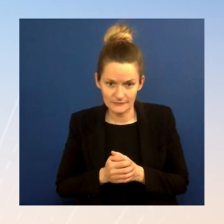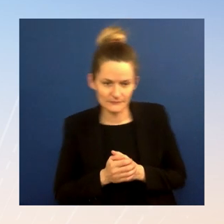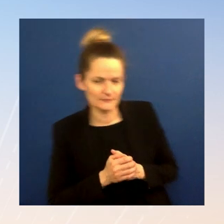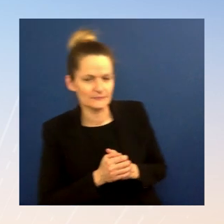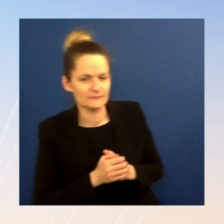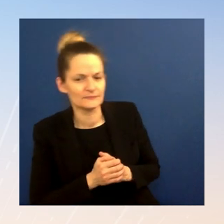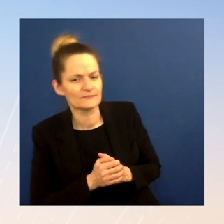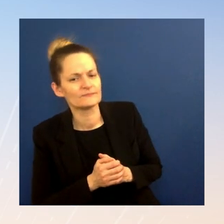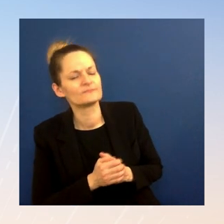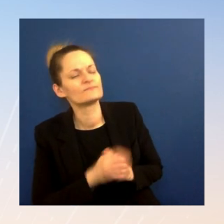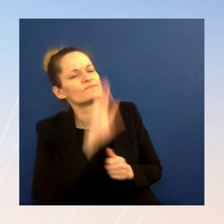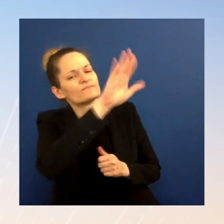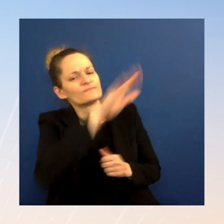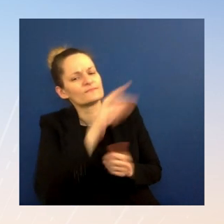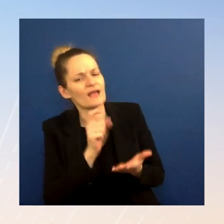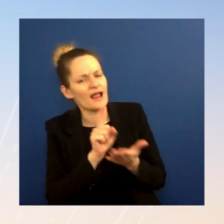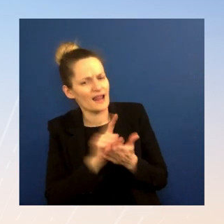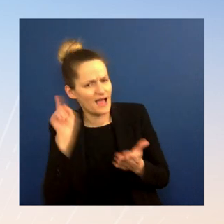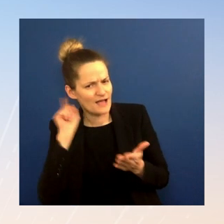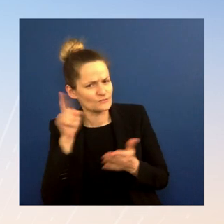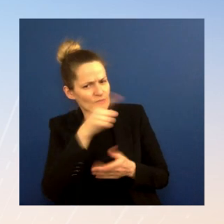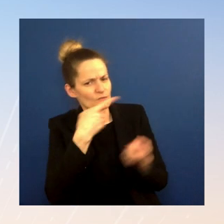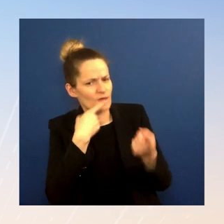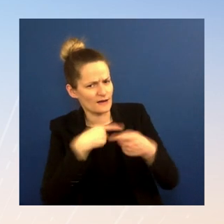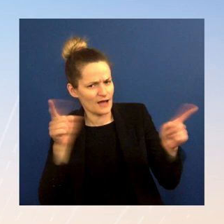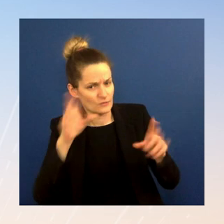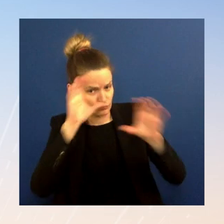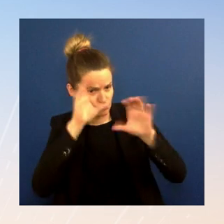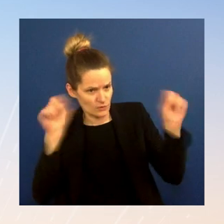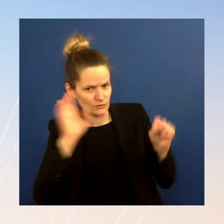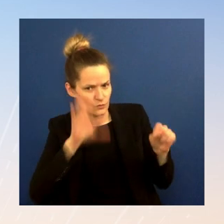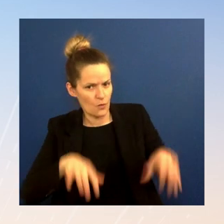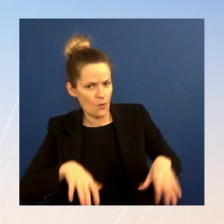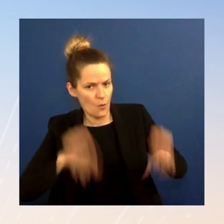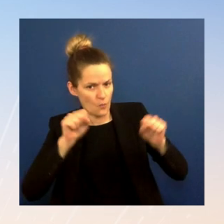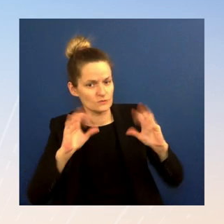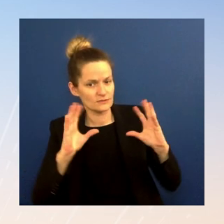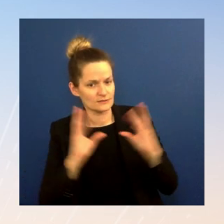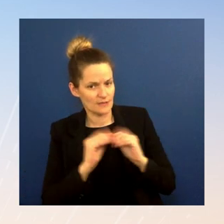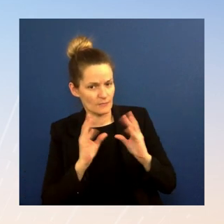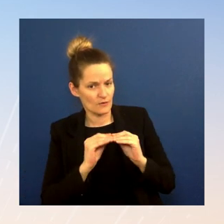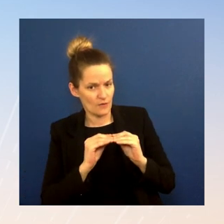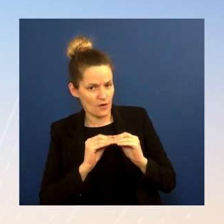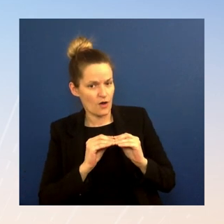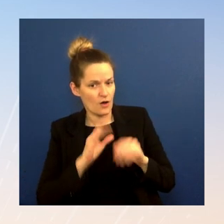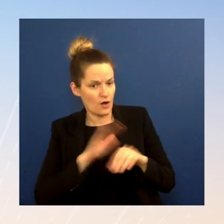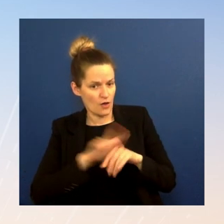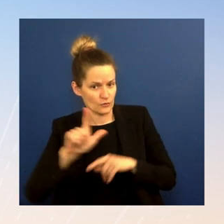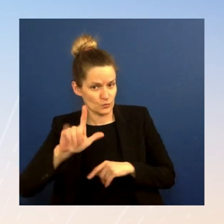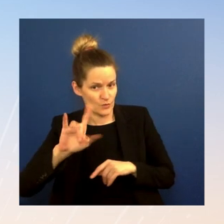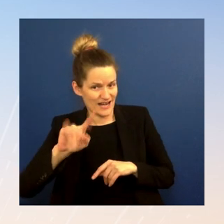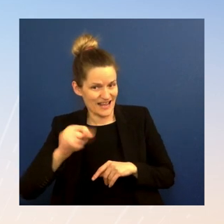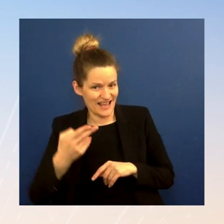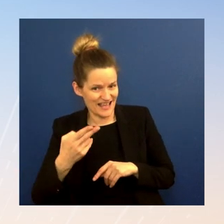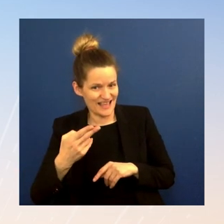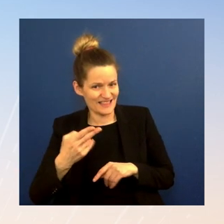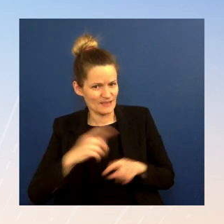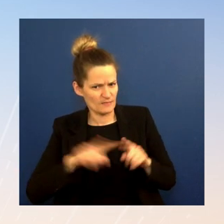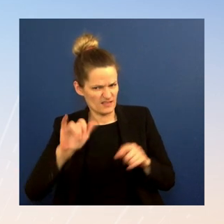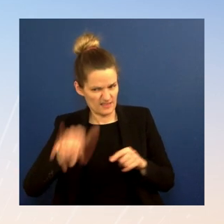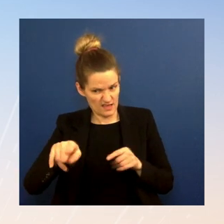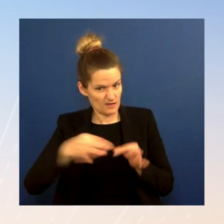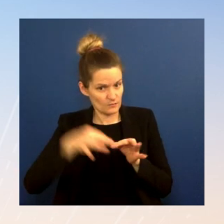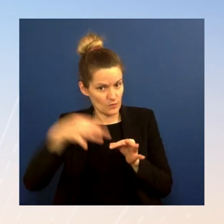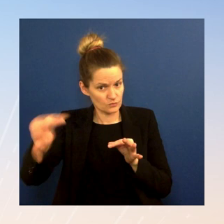host on the 28th, I believe, is postponed. We haven't been able to get a confirmation from either you guys or state. Can